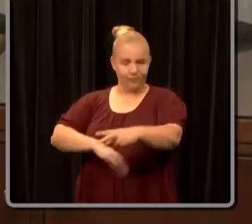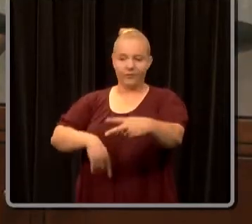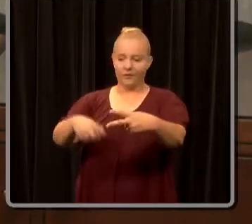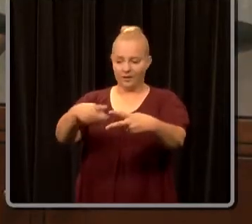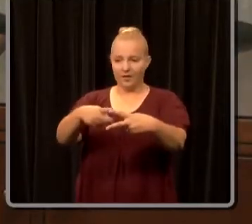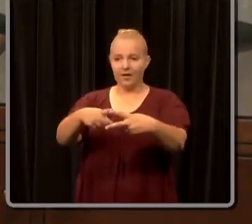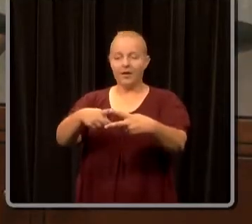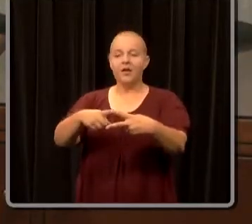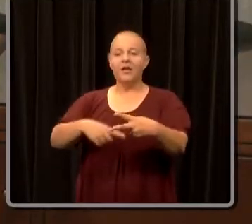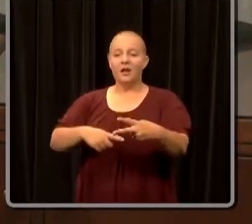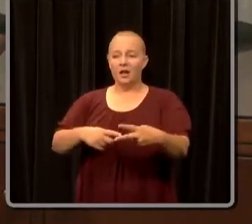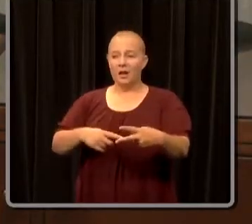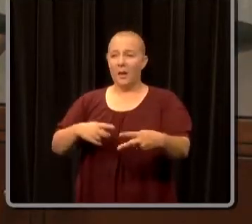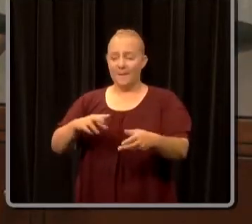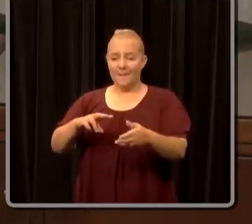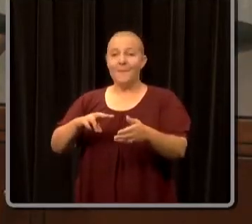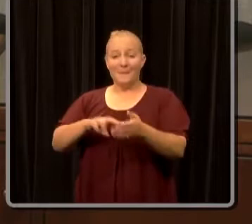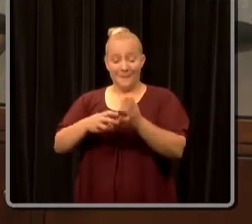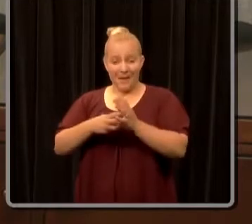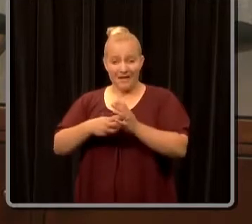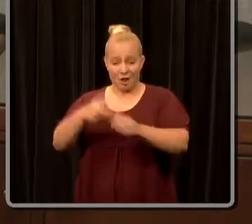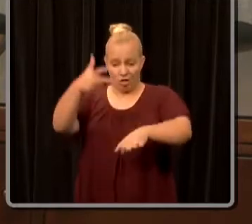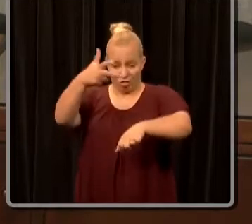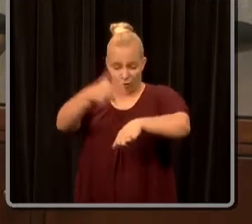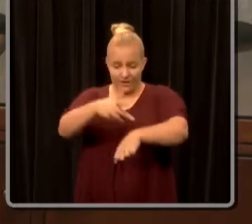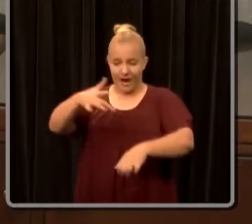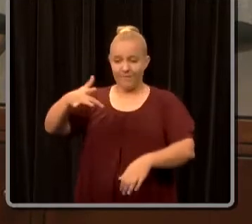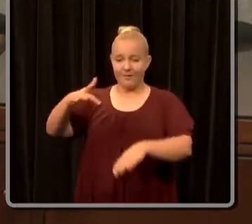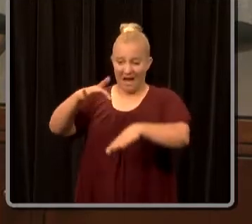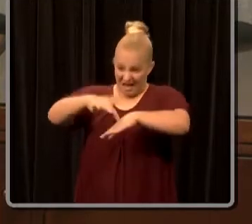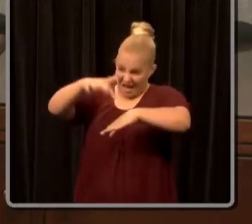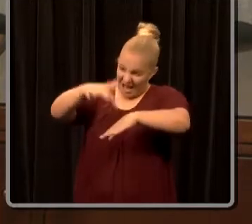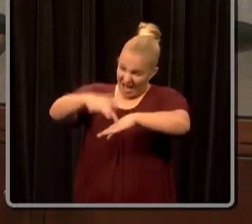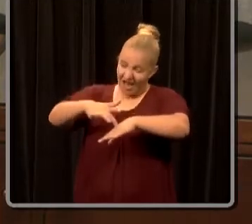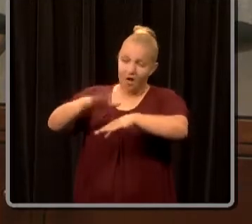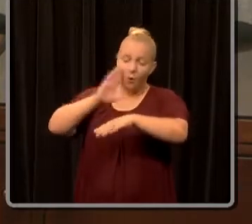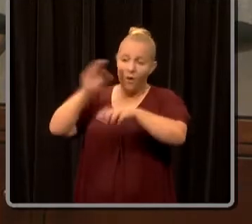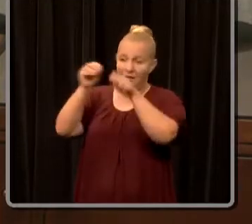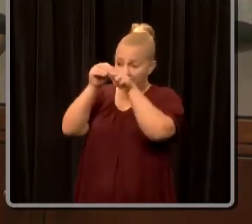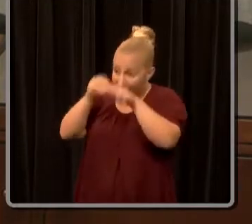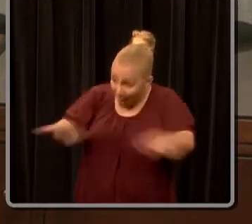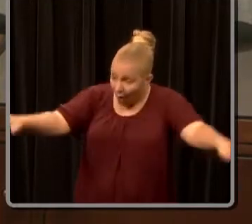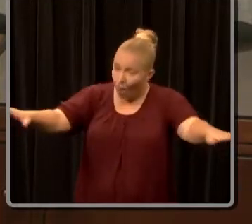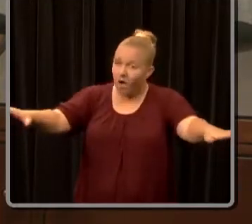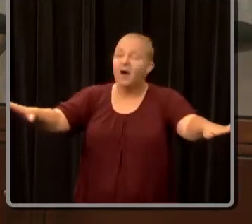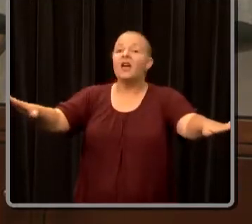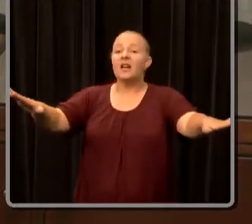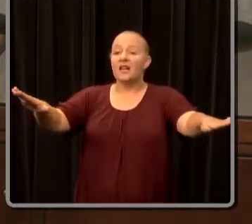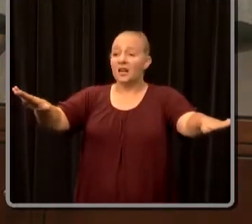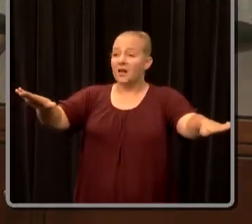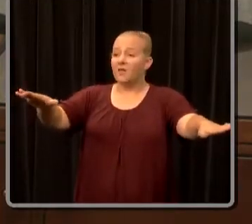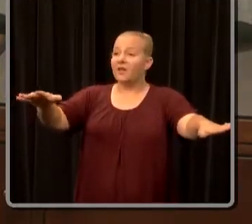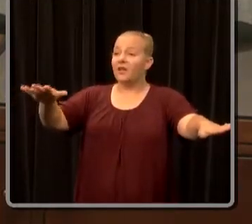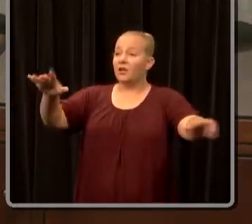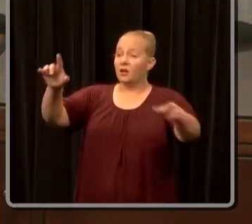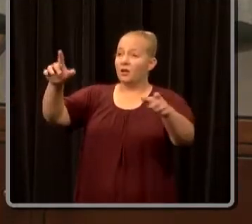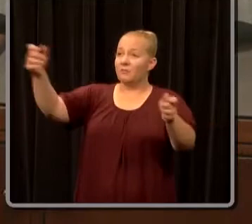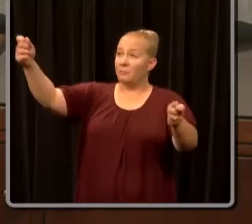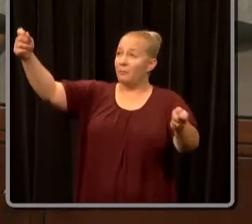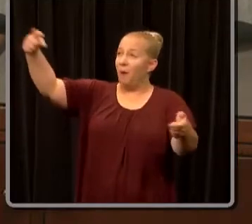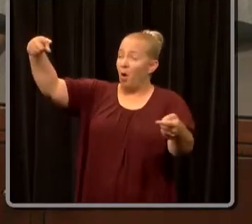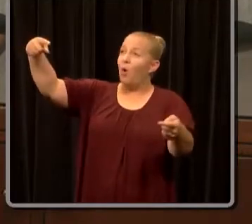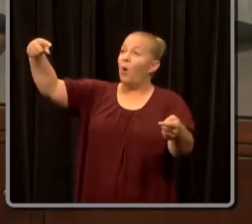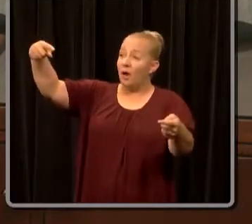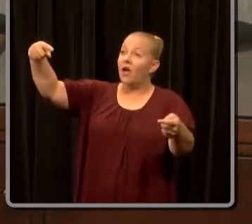is a 3 press of this badge. So you press that button 3 times, and that's what's going to send the signal to our Bluetooth beacons that will be throughout